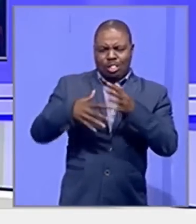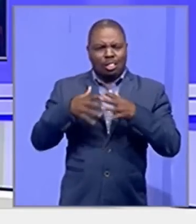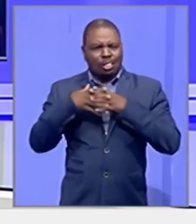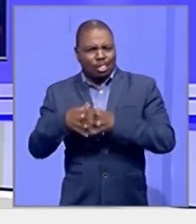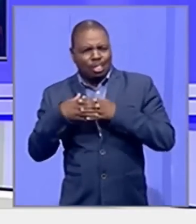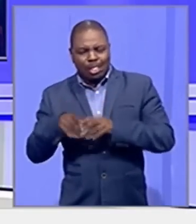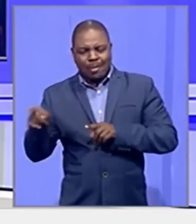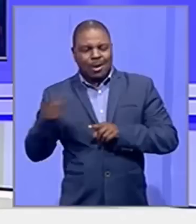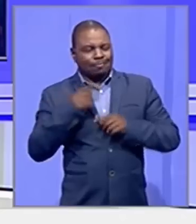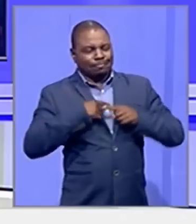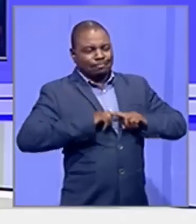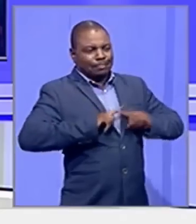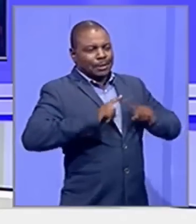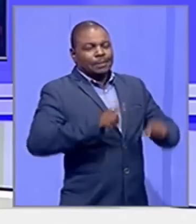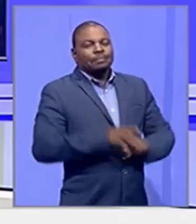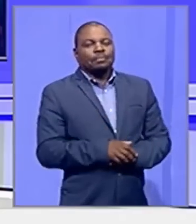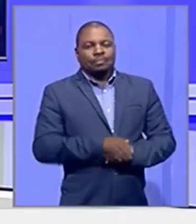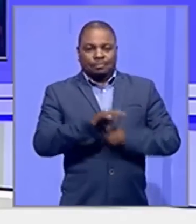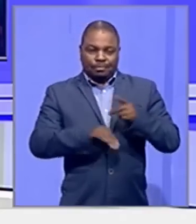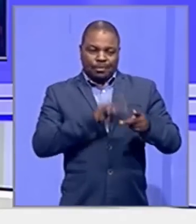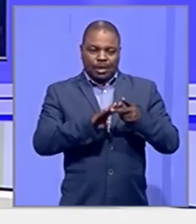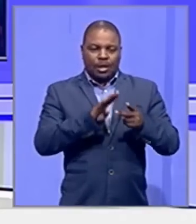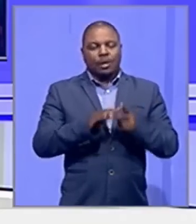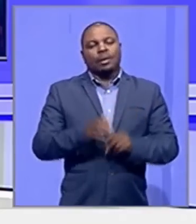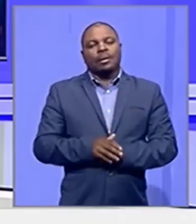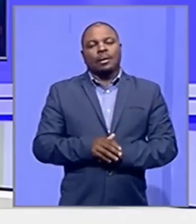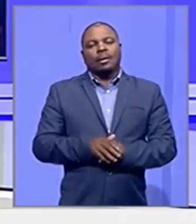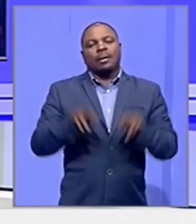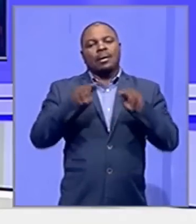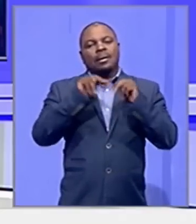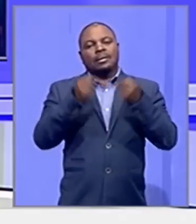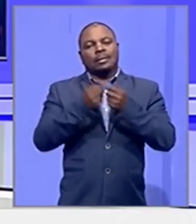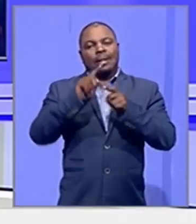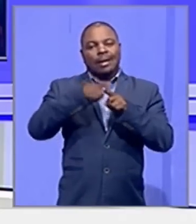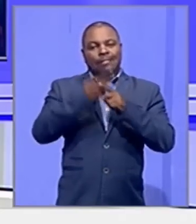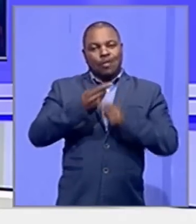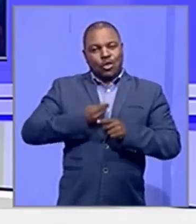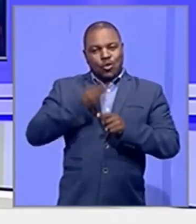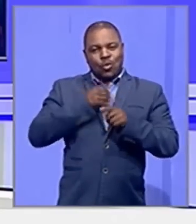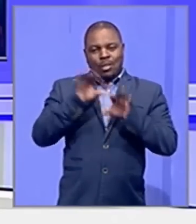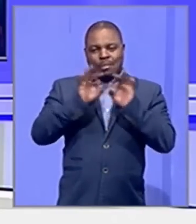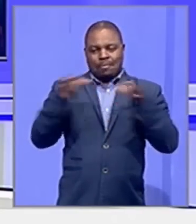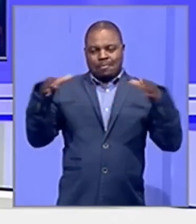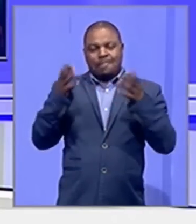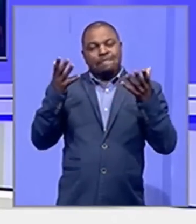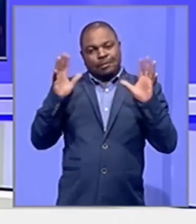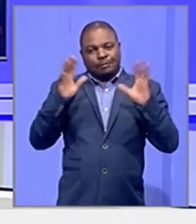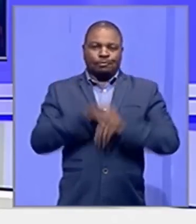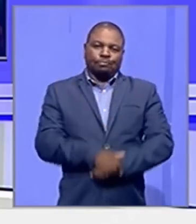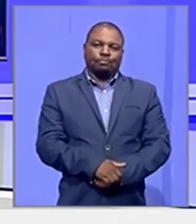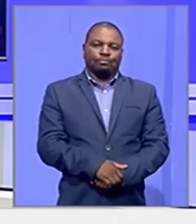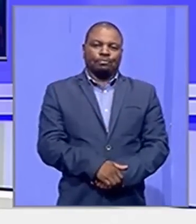sa loka. Go tsebišitšwe le bahlankedi phetiši ba komiti ya bosetšhaba ba mokgatlo wa baswa.